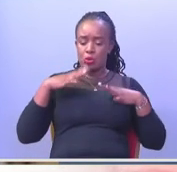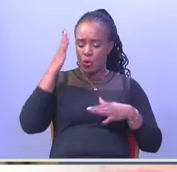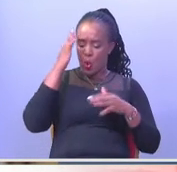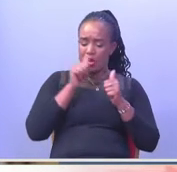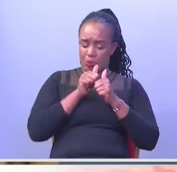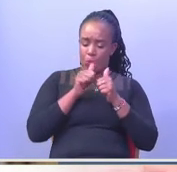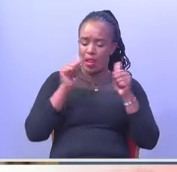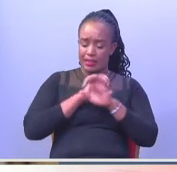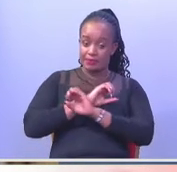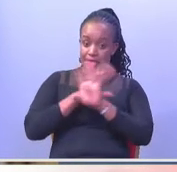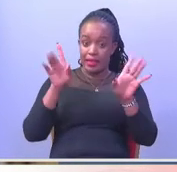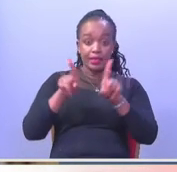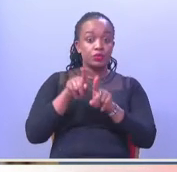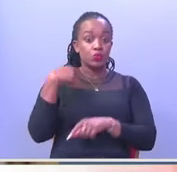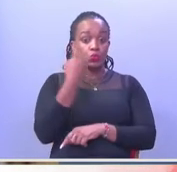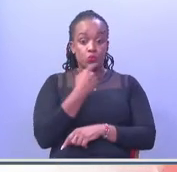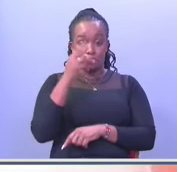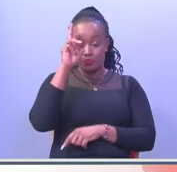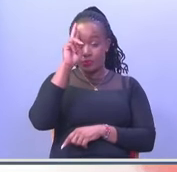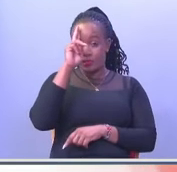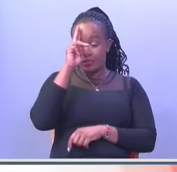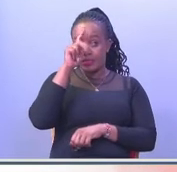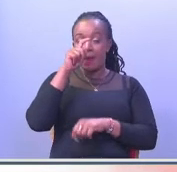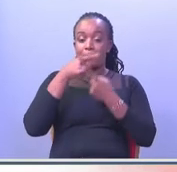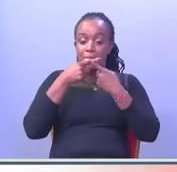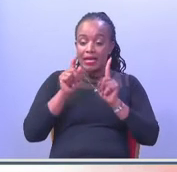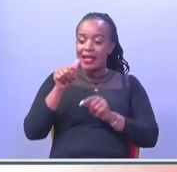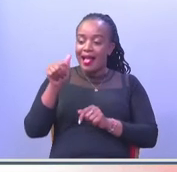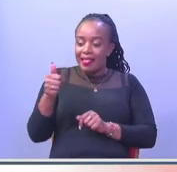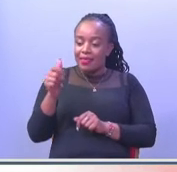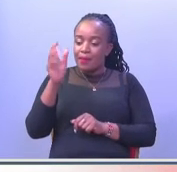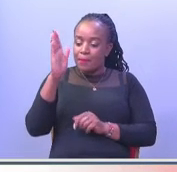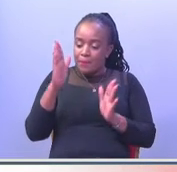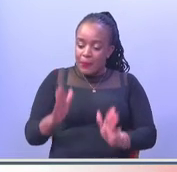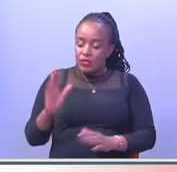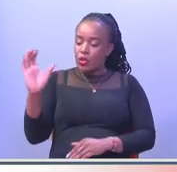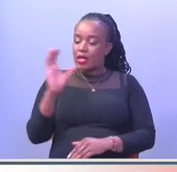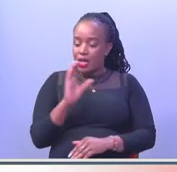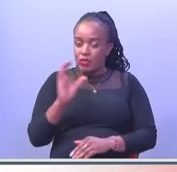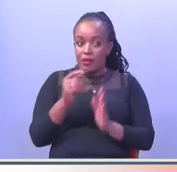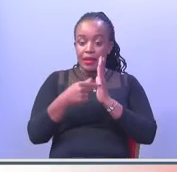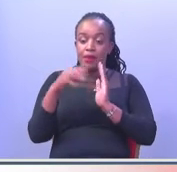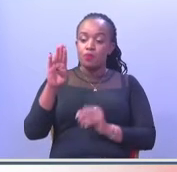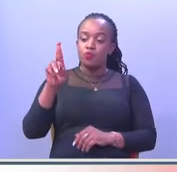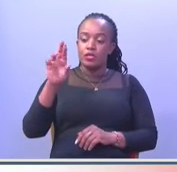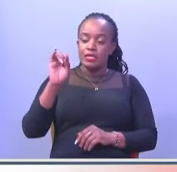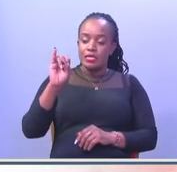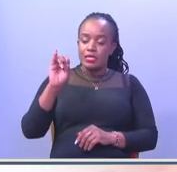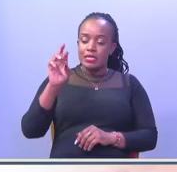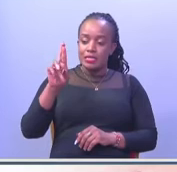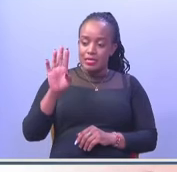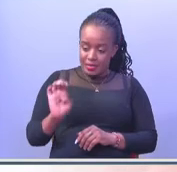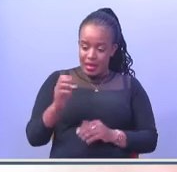client, a self-confessed terrorist Elgiva Bwire, was released from Kamiti Maximum Prison. After serving his 10-year